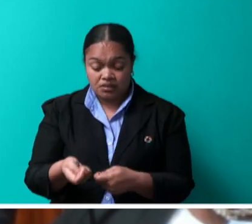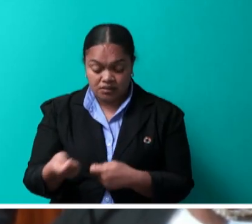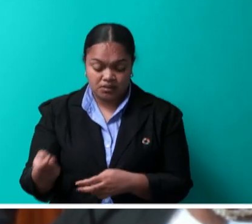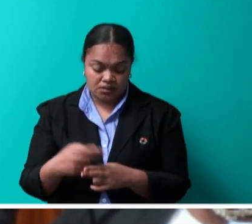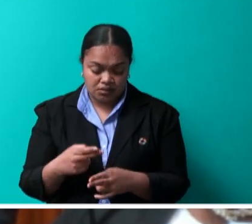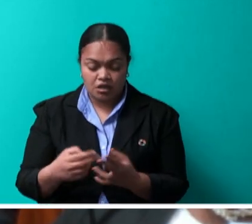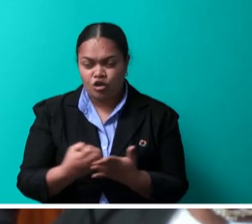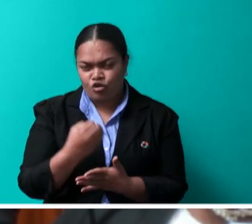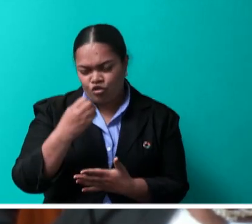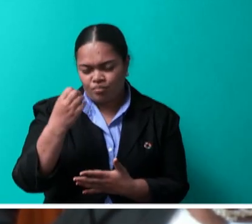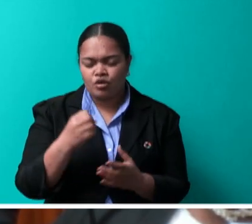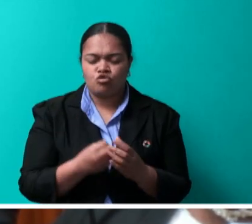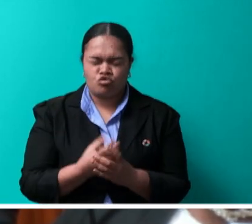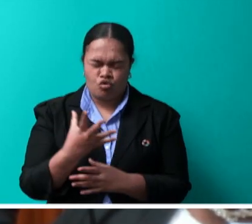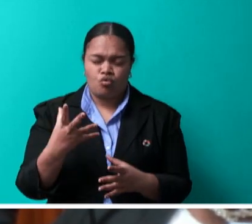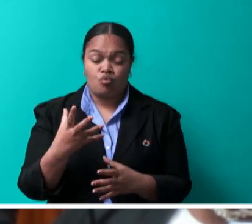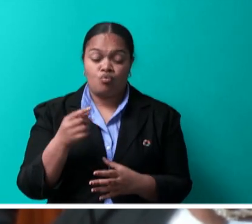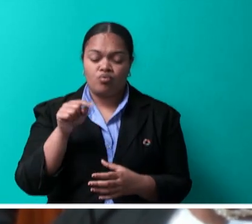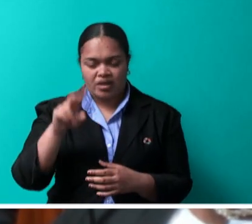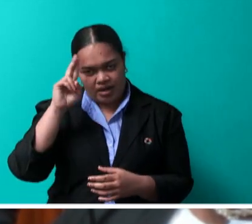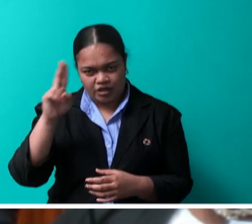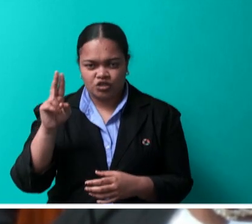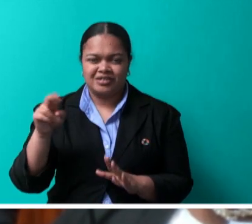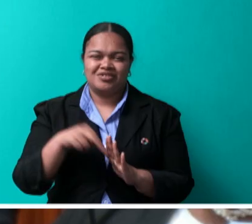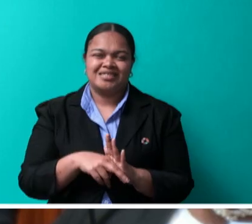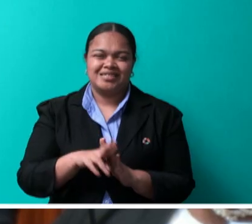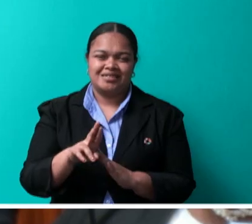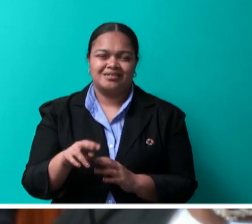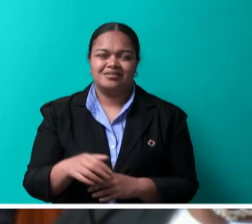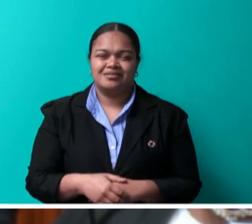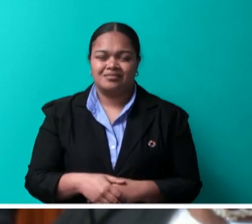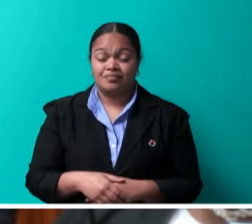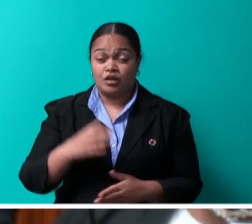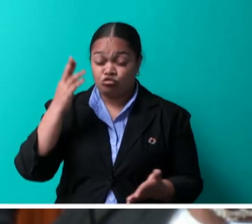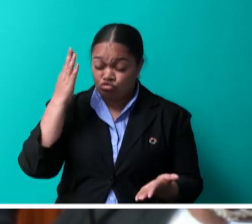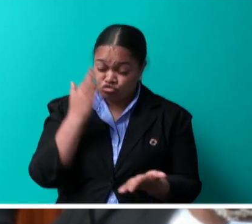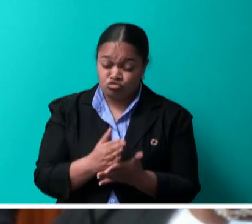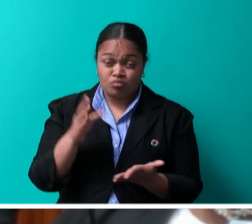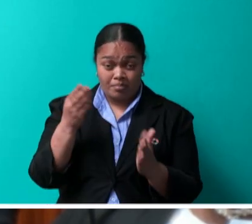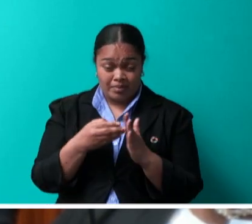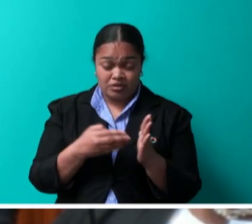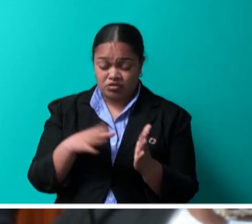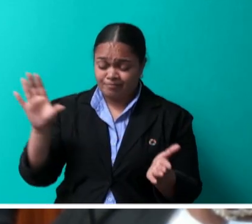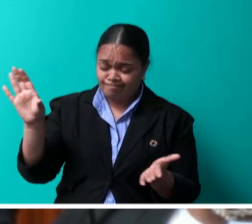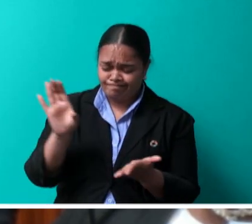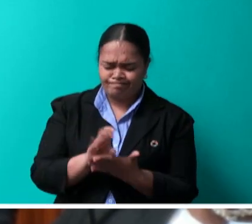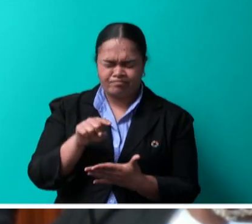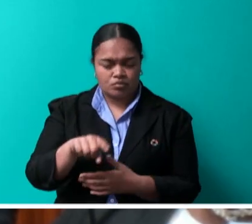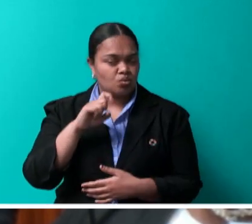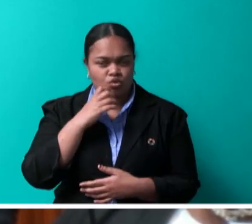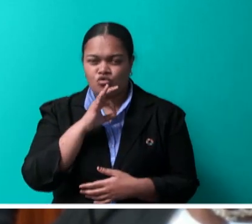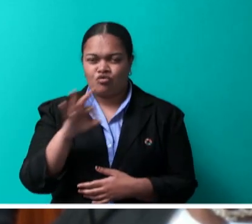growth, and national resilience. Mr. Speaker, sir, the true measure of this budget will not be